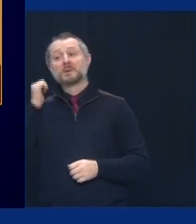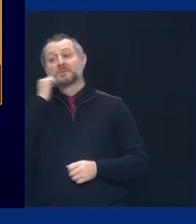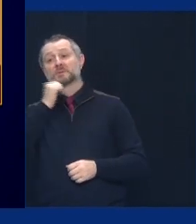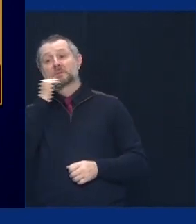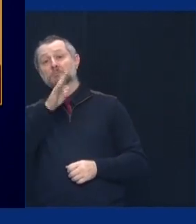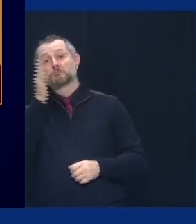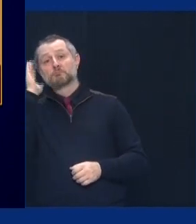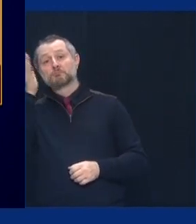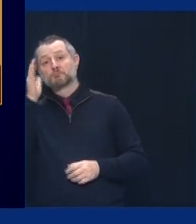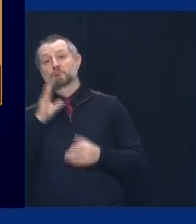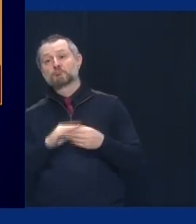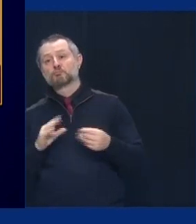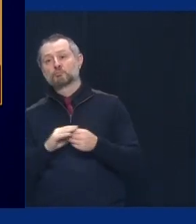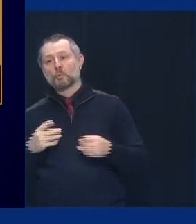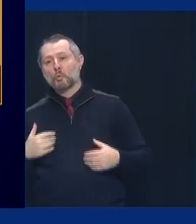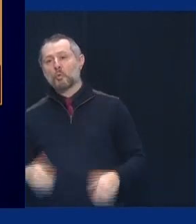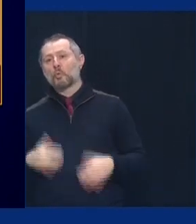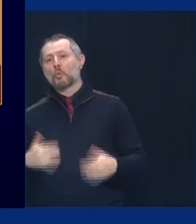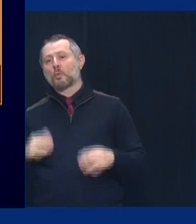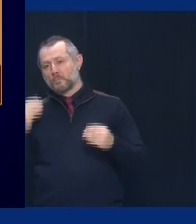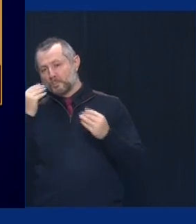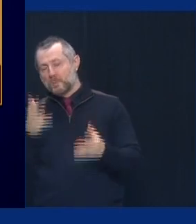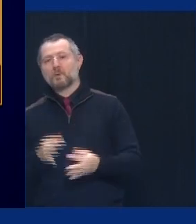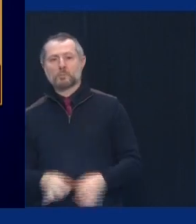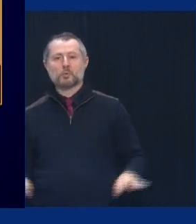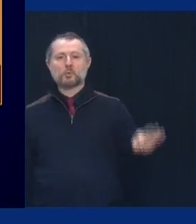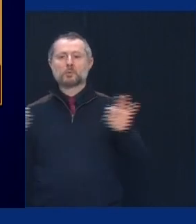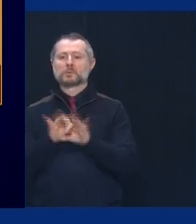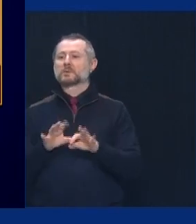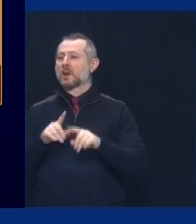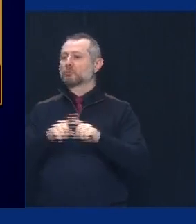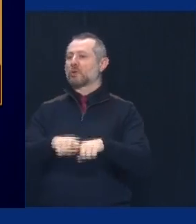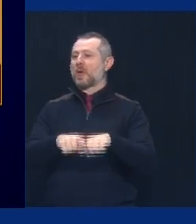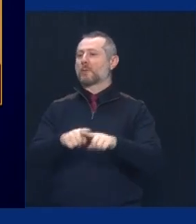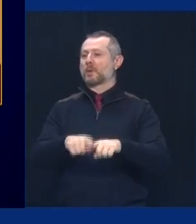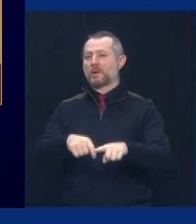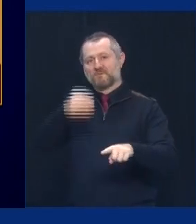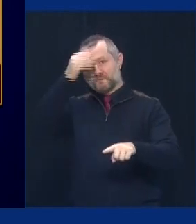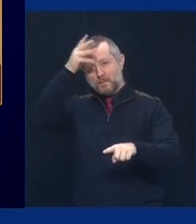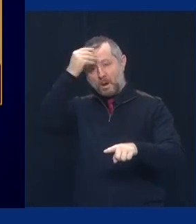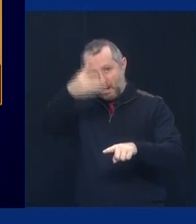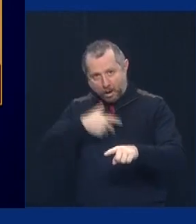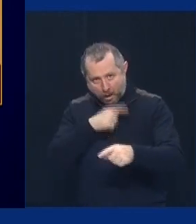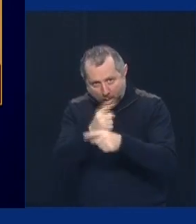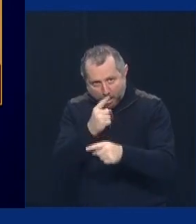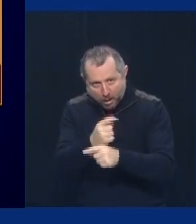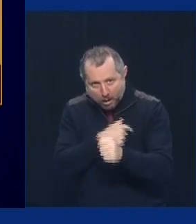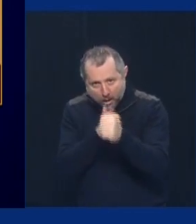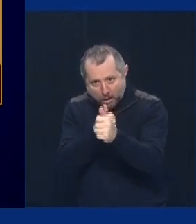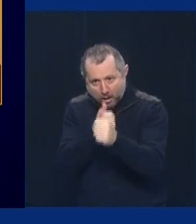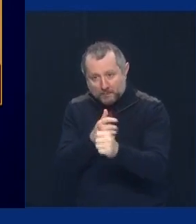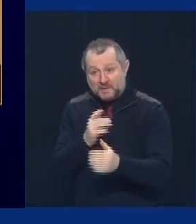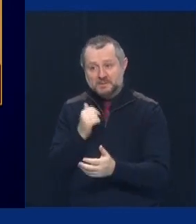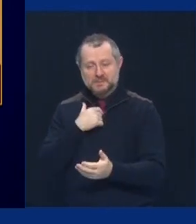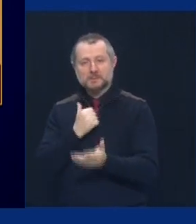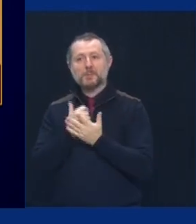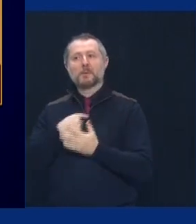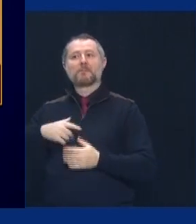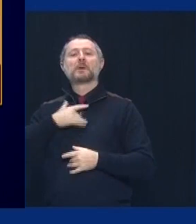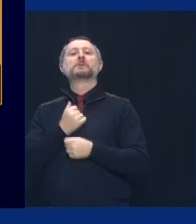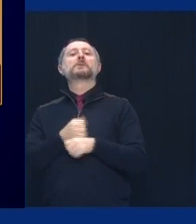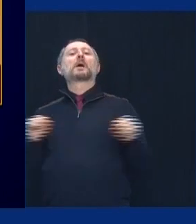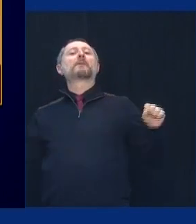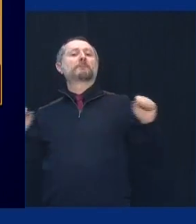weekly have provided a very important and reliable source of information and helping us to save lives. Thank